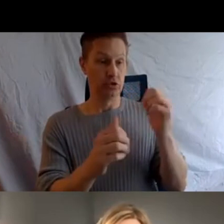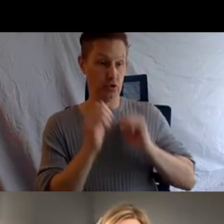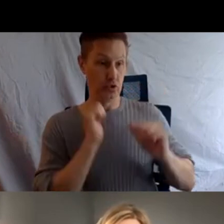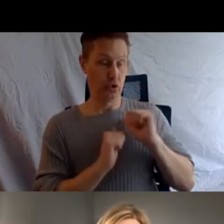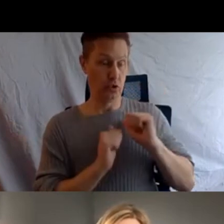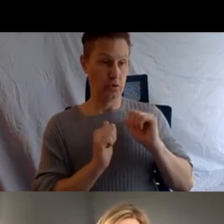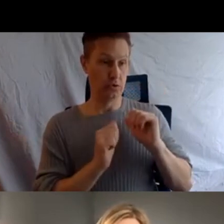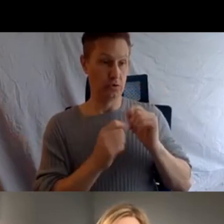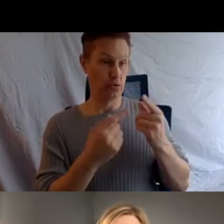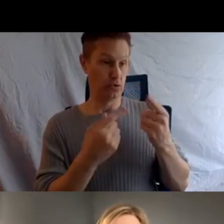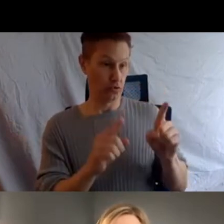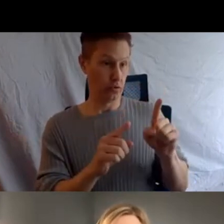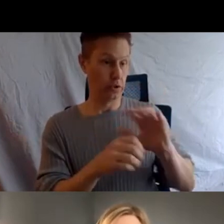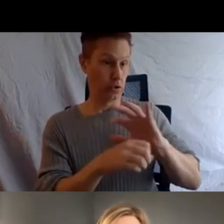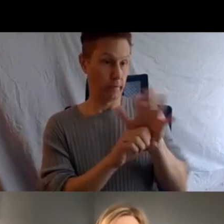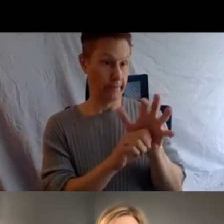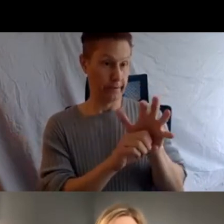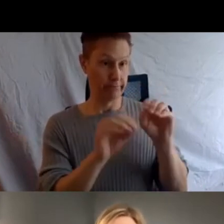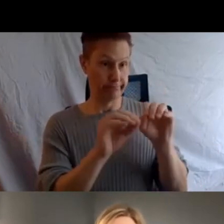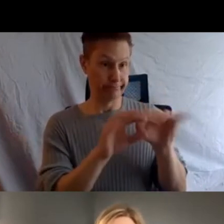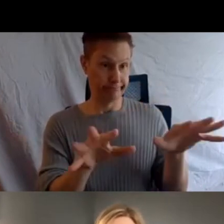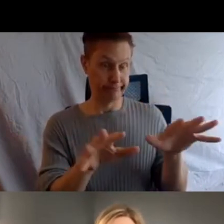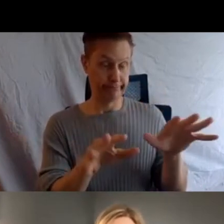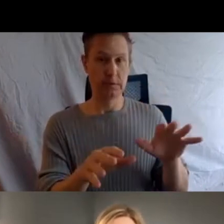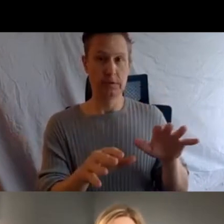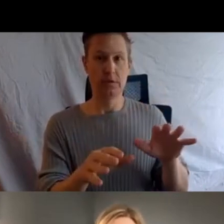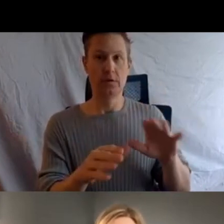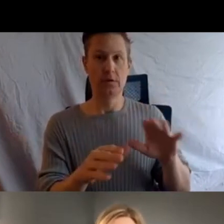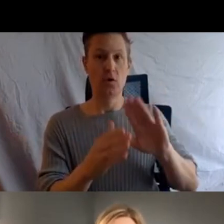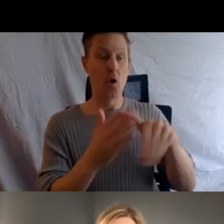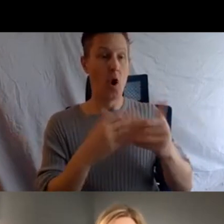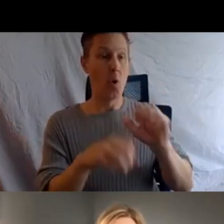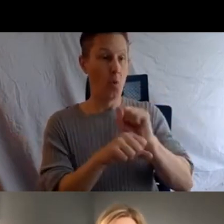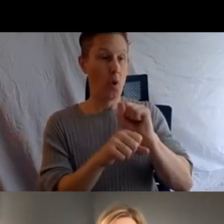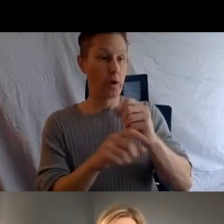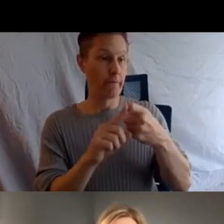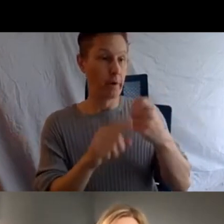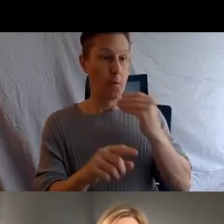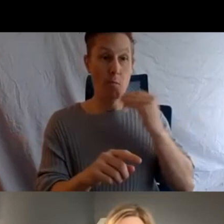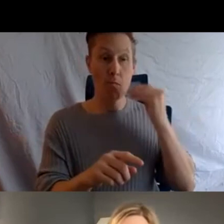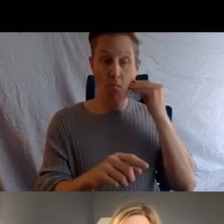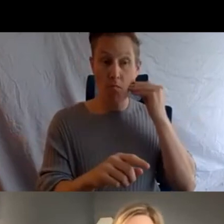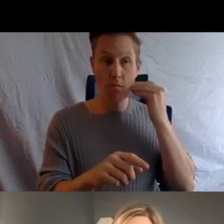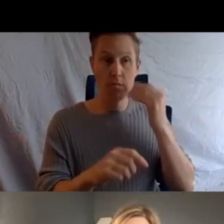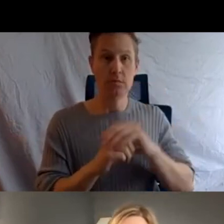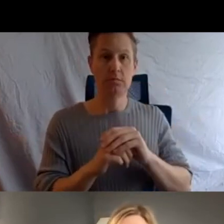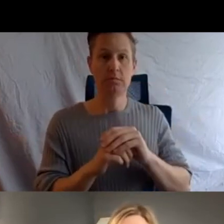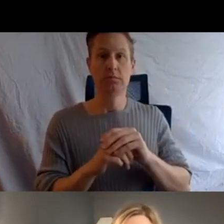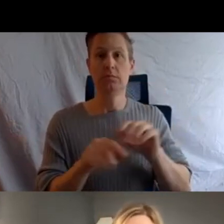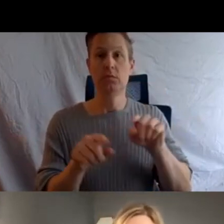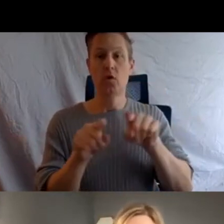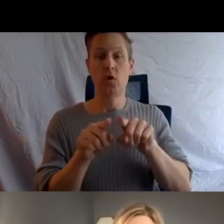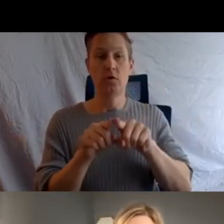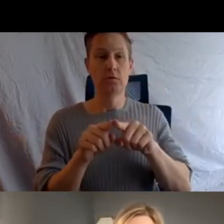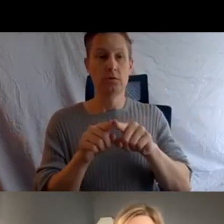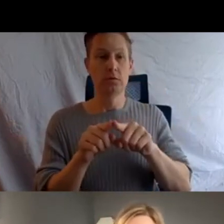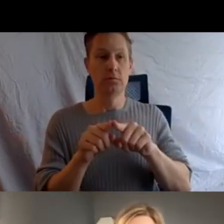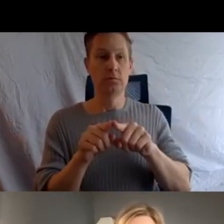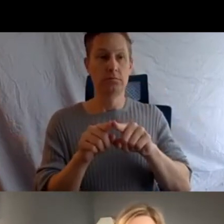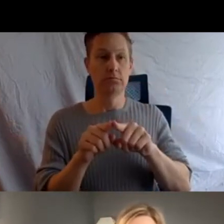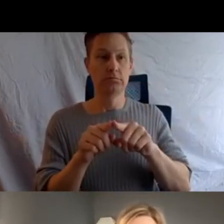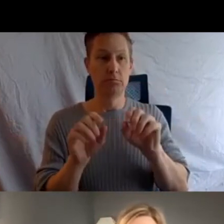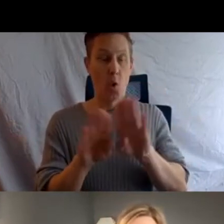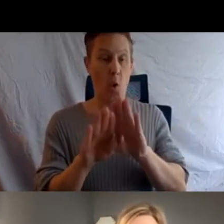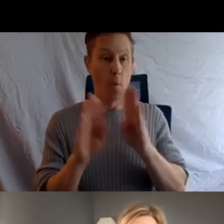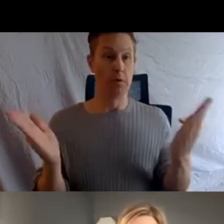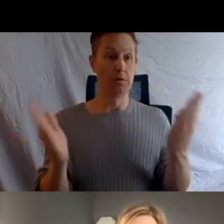during COVID, and we made the whole show working from home. And I think that also has opened up that, hey, yeah, we